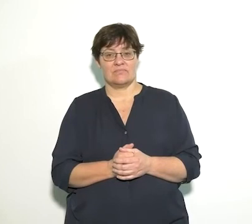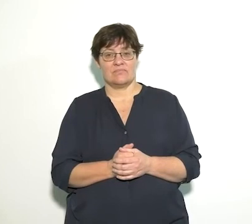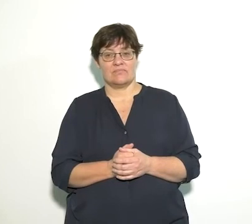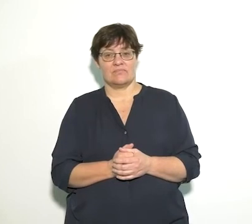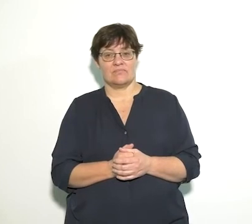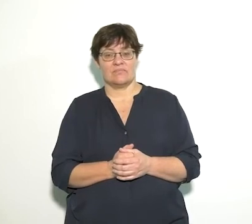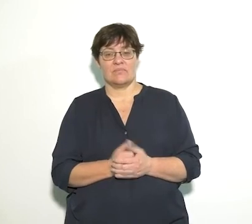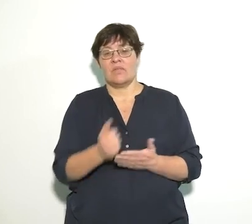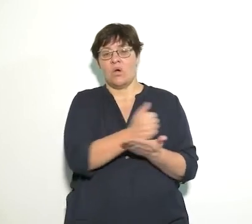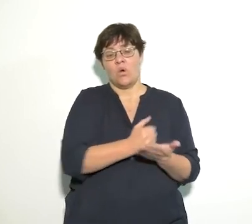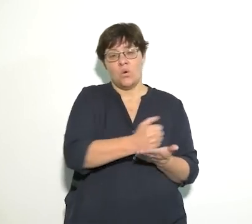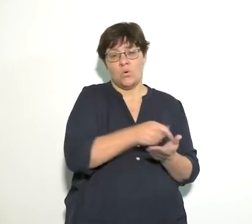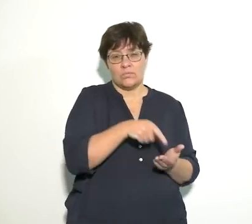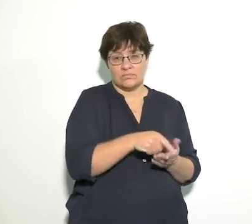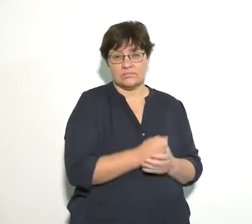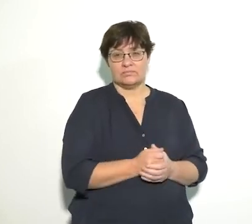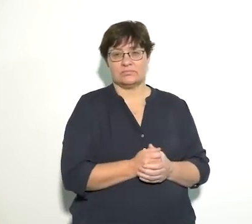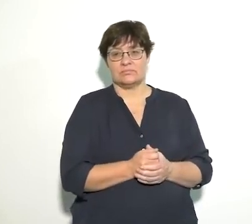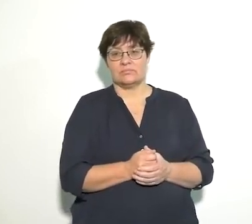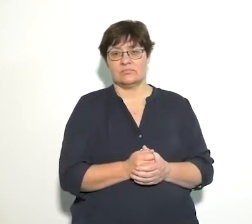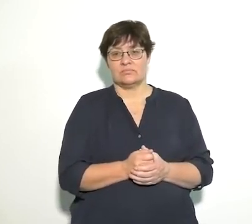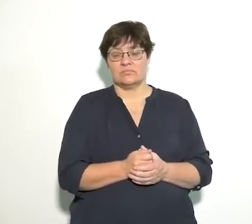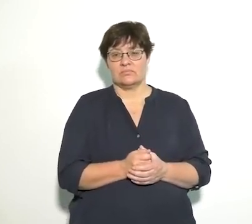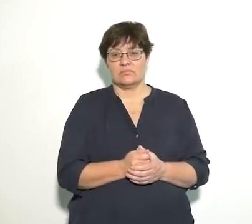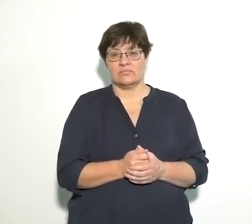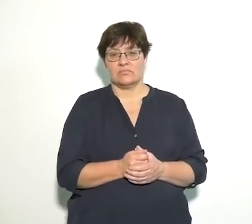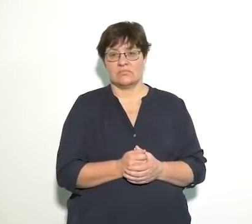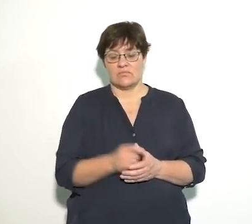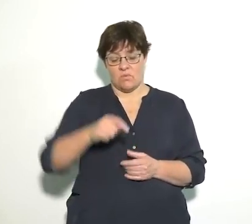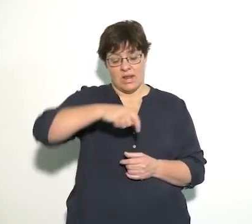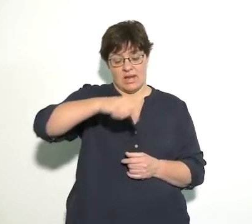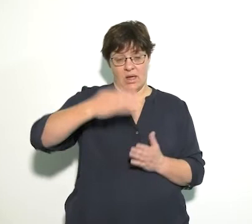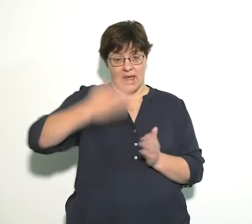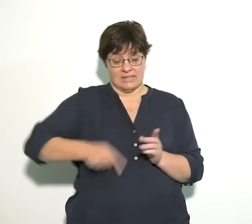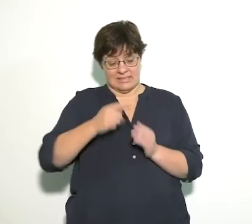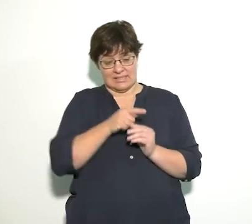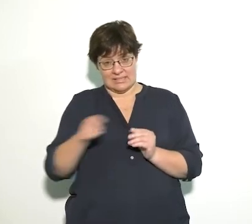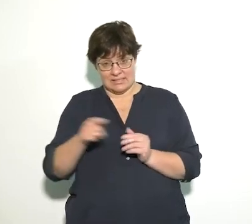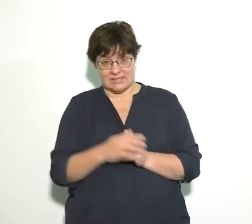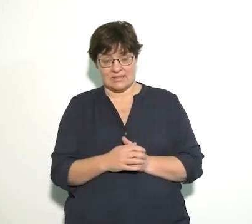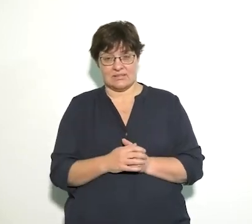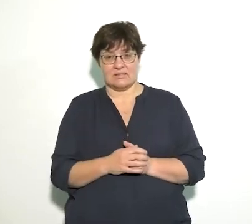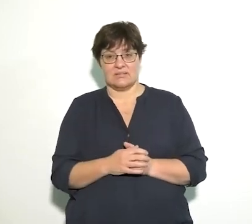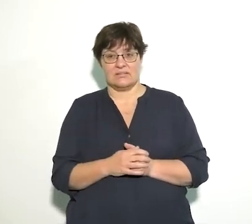You're going to open your glue, put some on the one end,